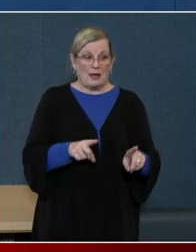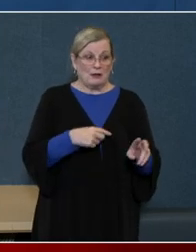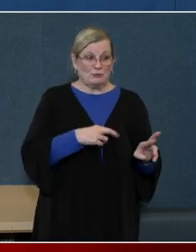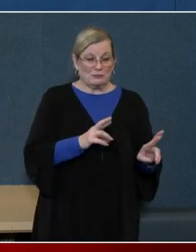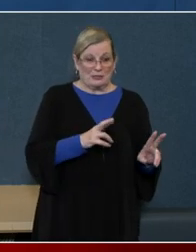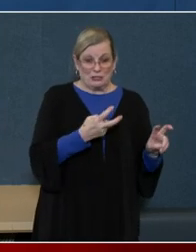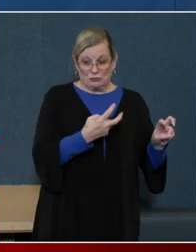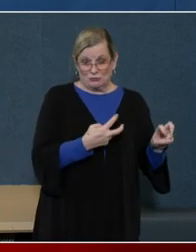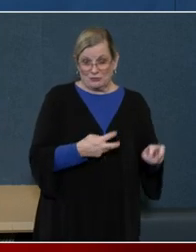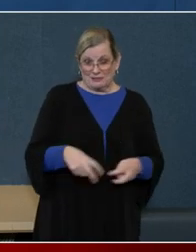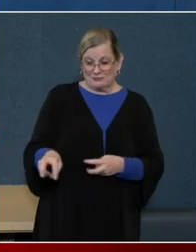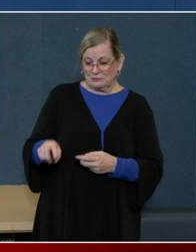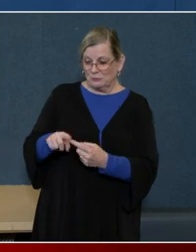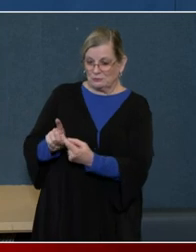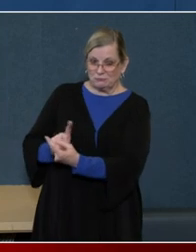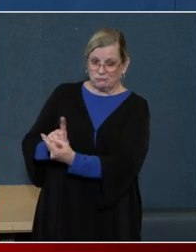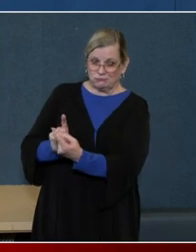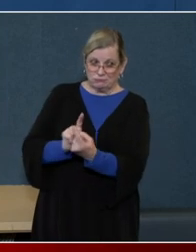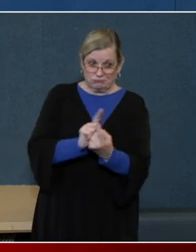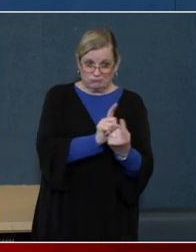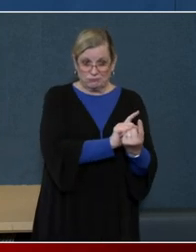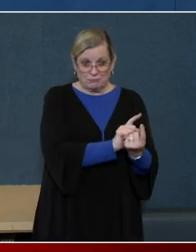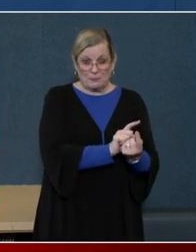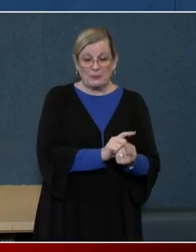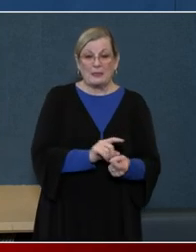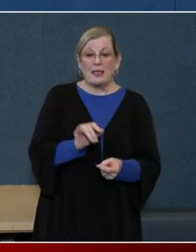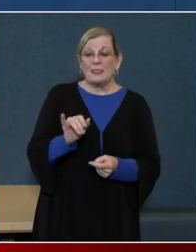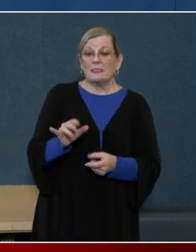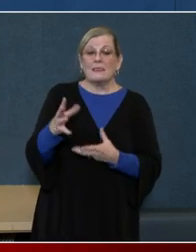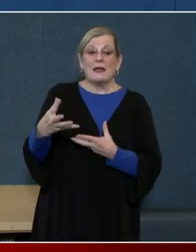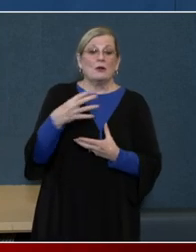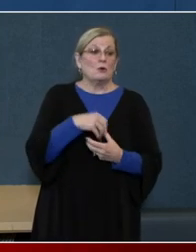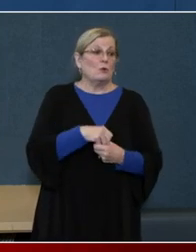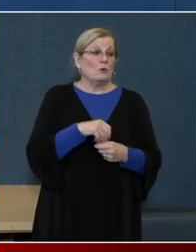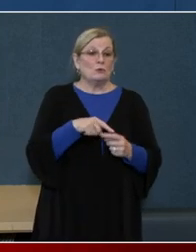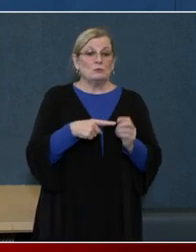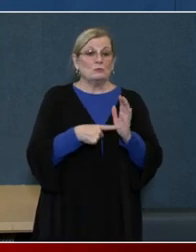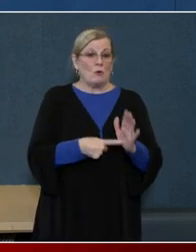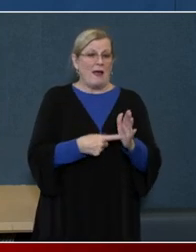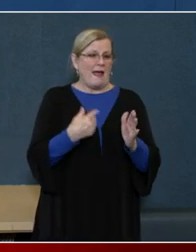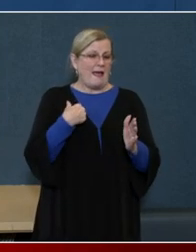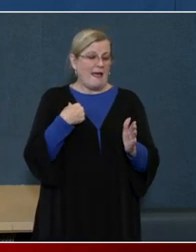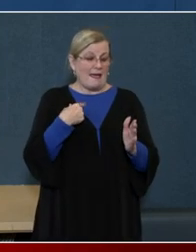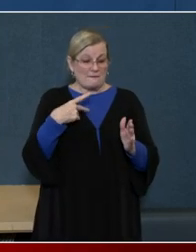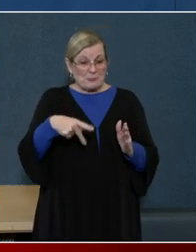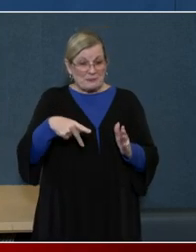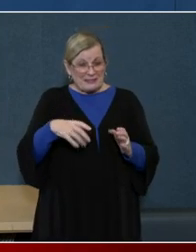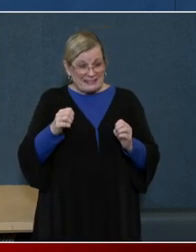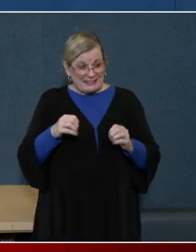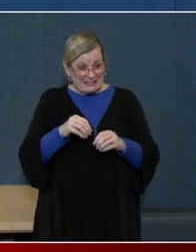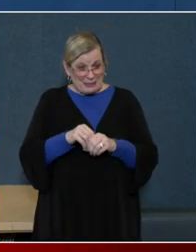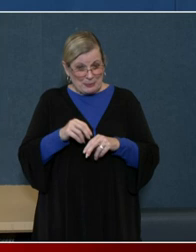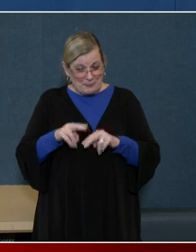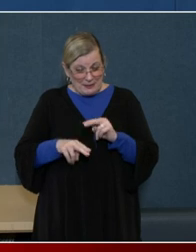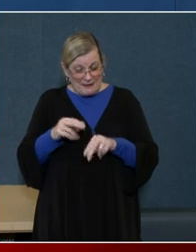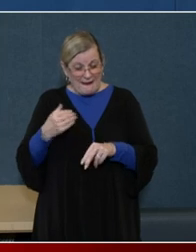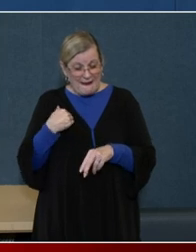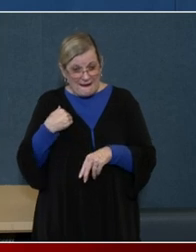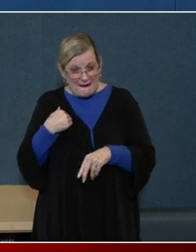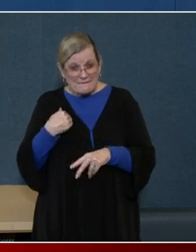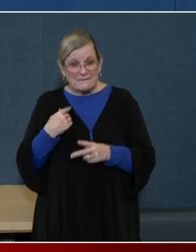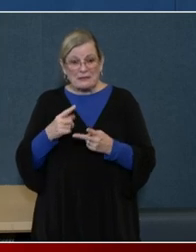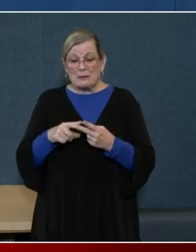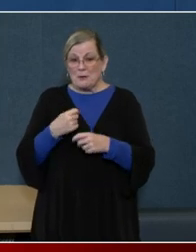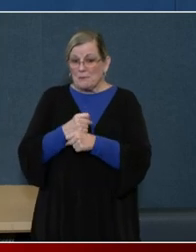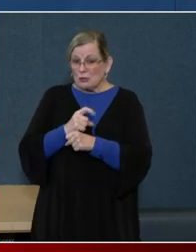includes ensuring that all of the PPE is within the building, to also ensure that all of the supplies are